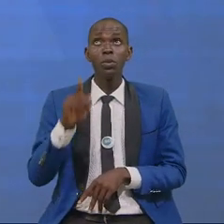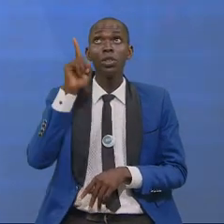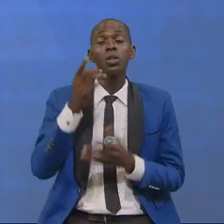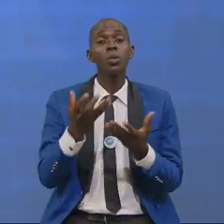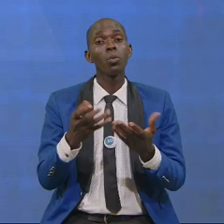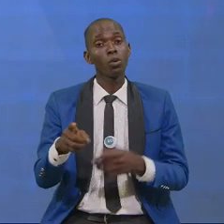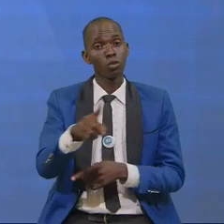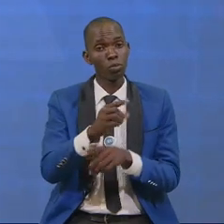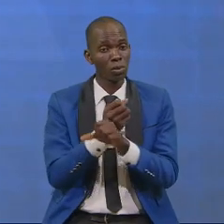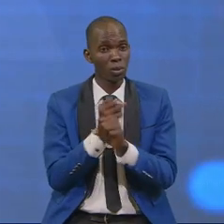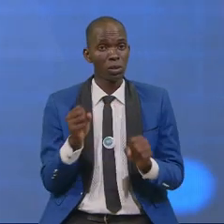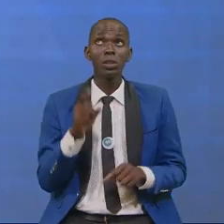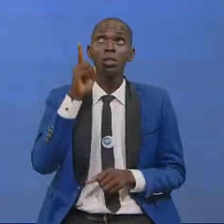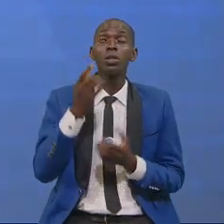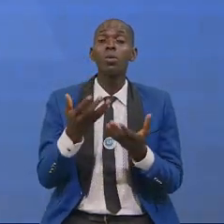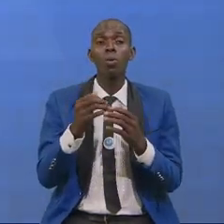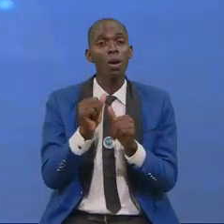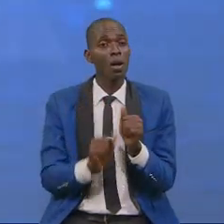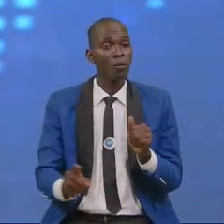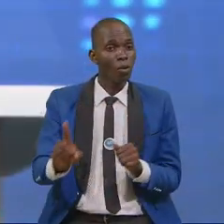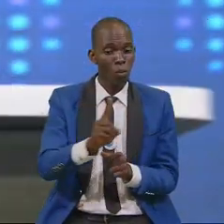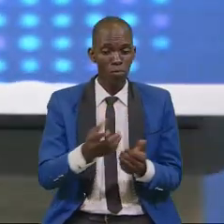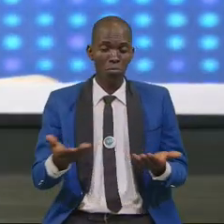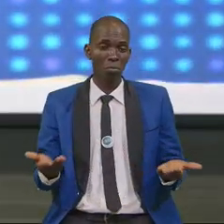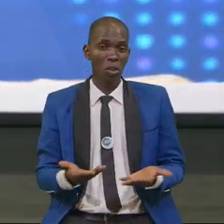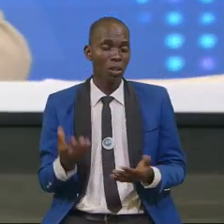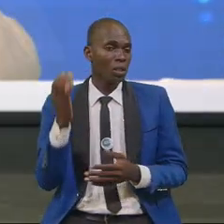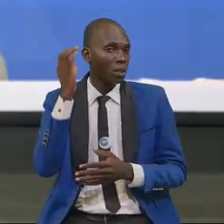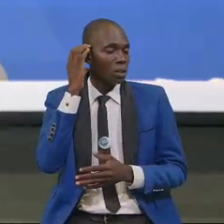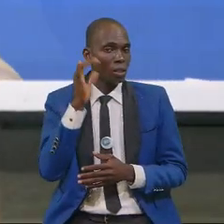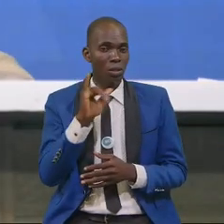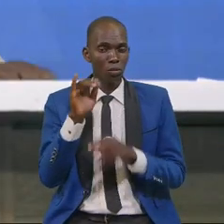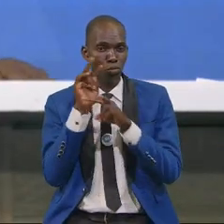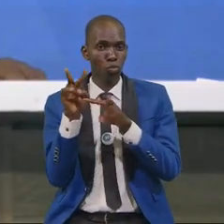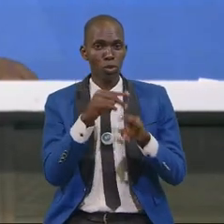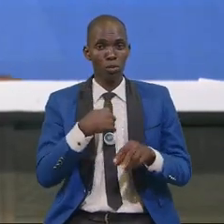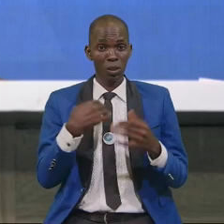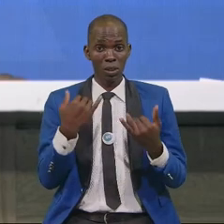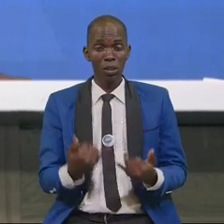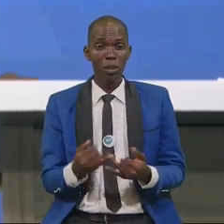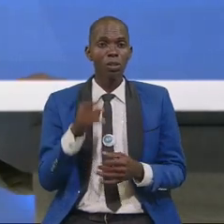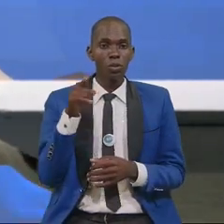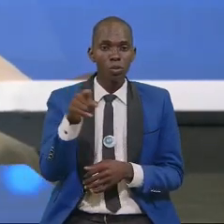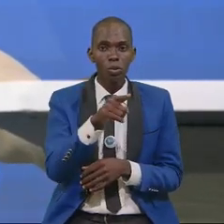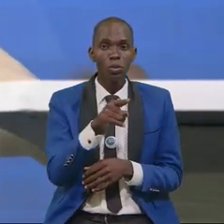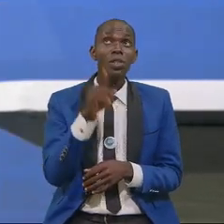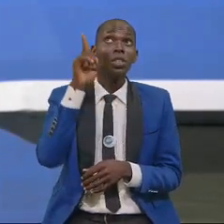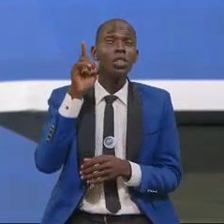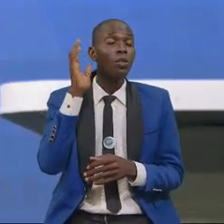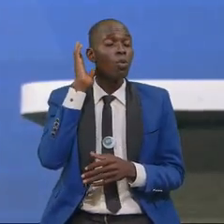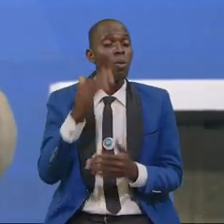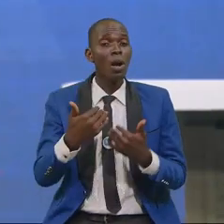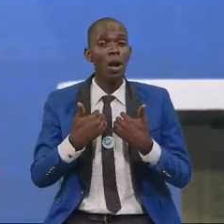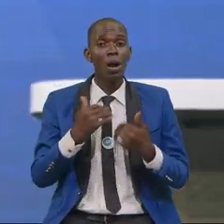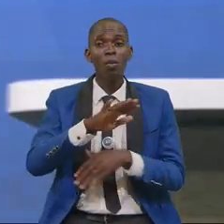He wants everyone hearing the word tonight, he will have all men to be saved.